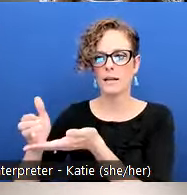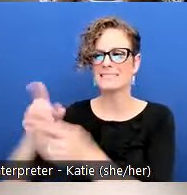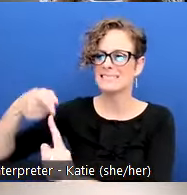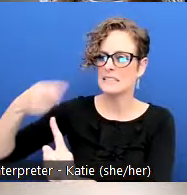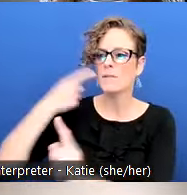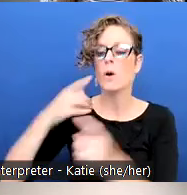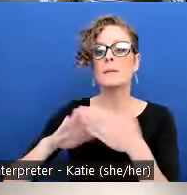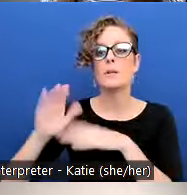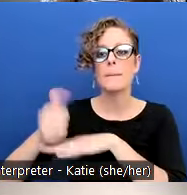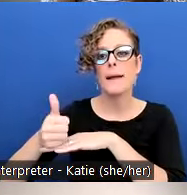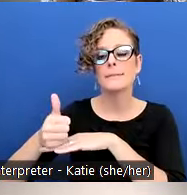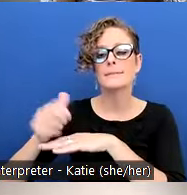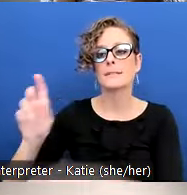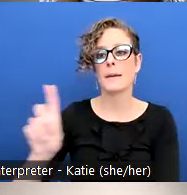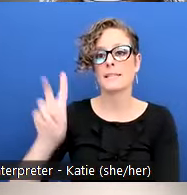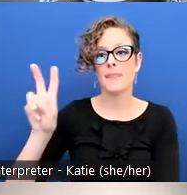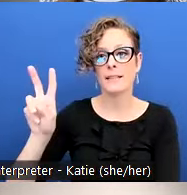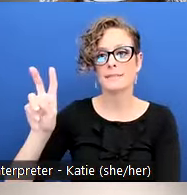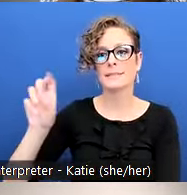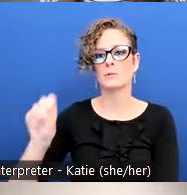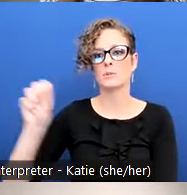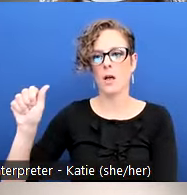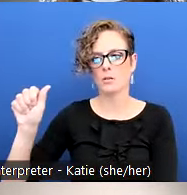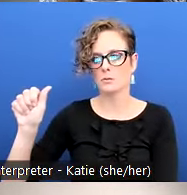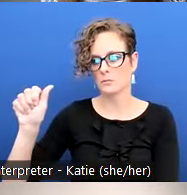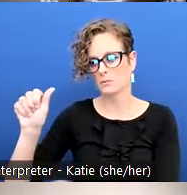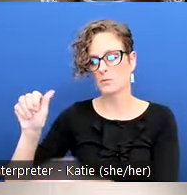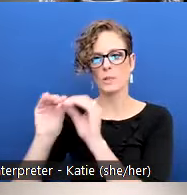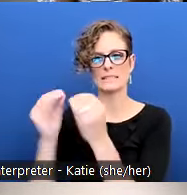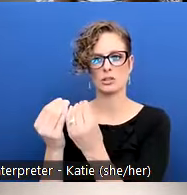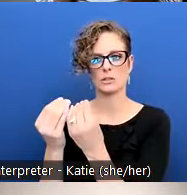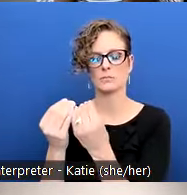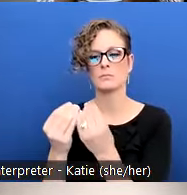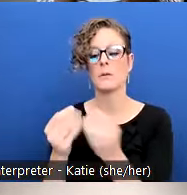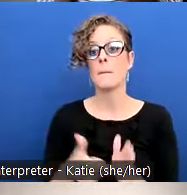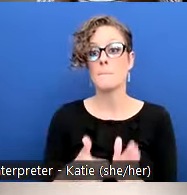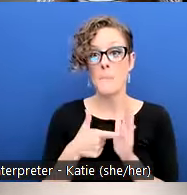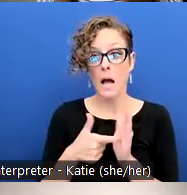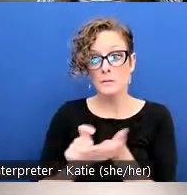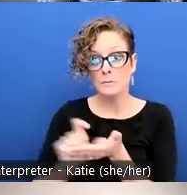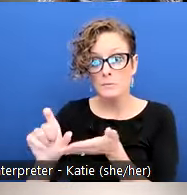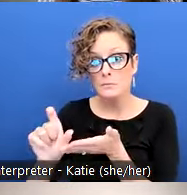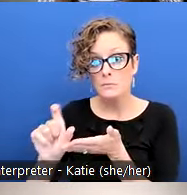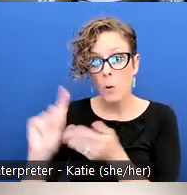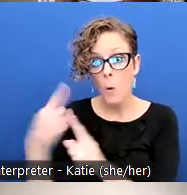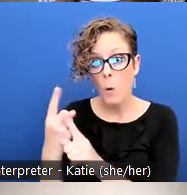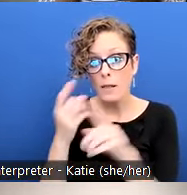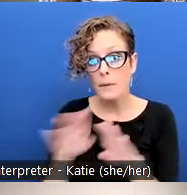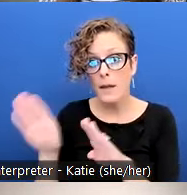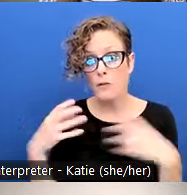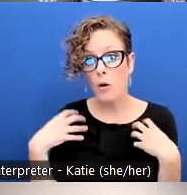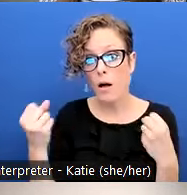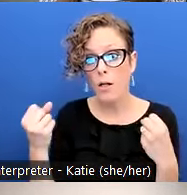sexual assault organizations. It does not have to specifically be used on behavioral health sources.